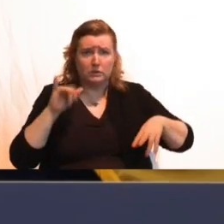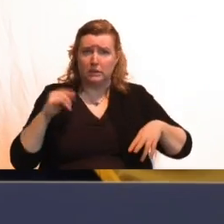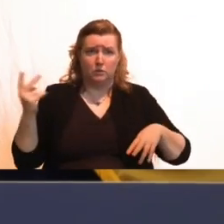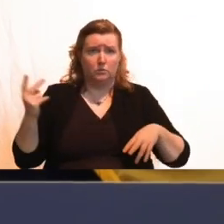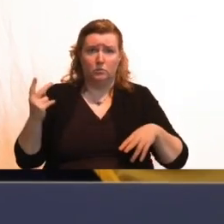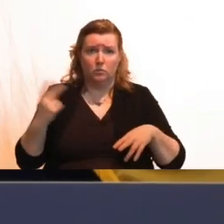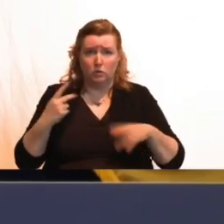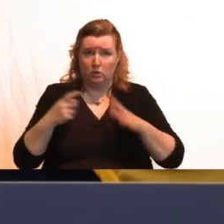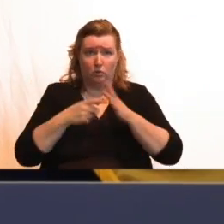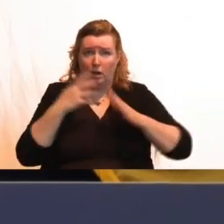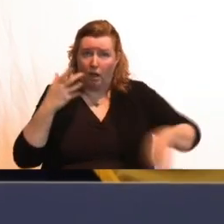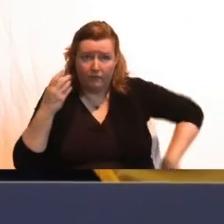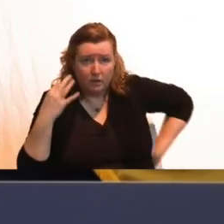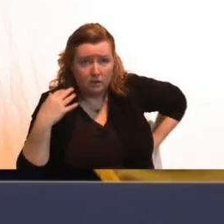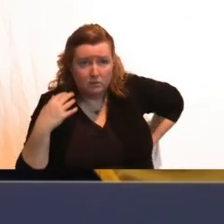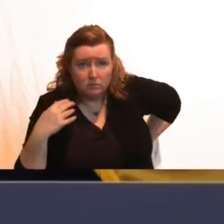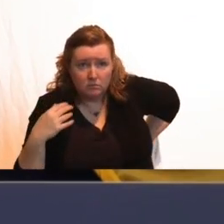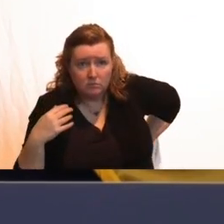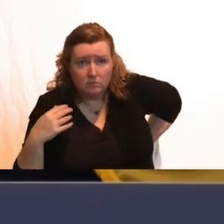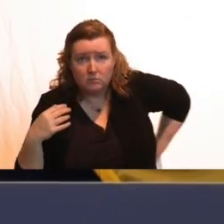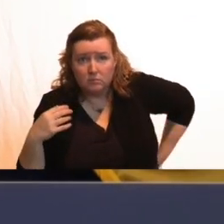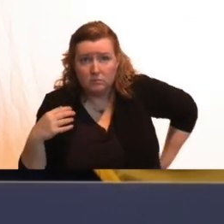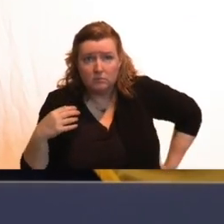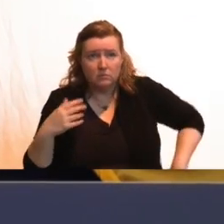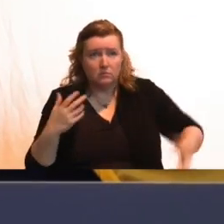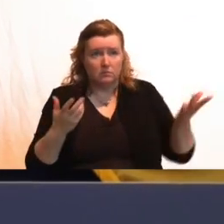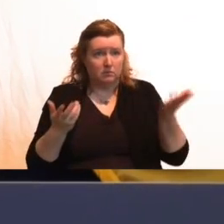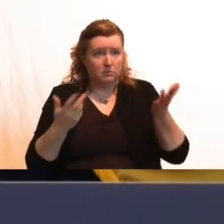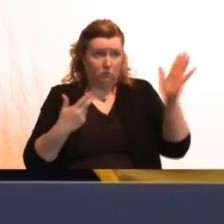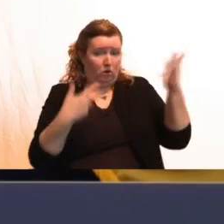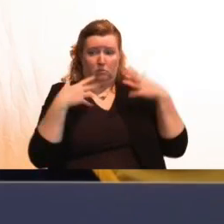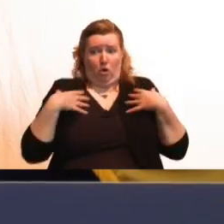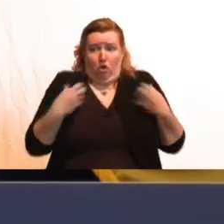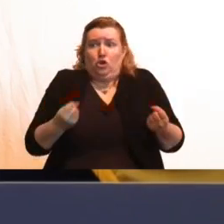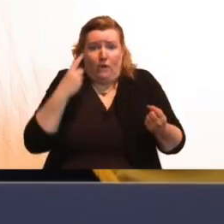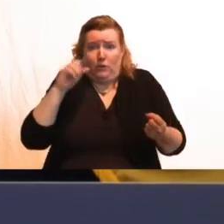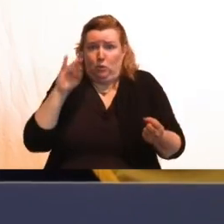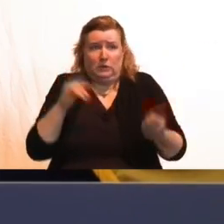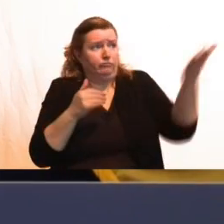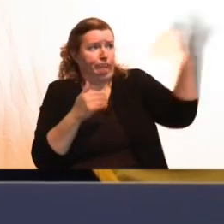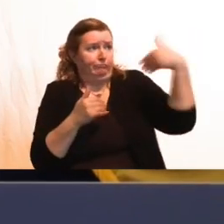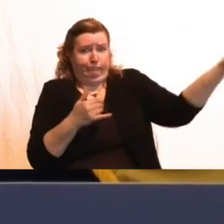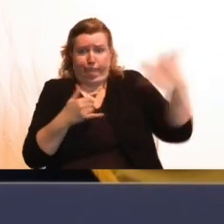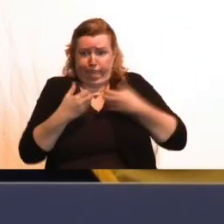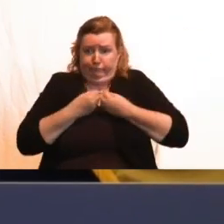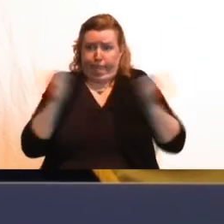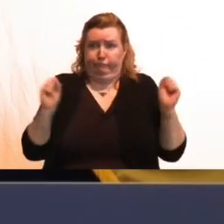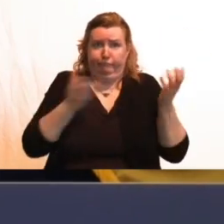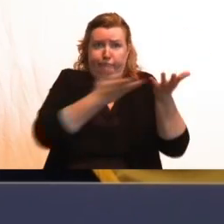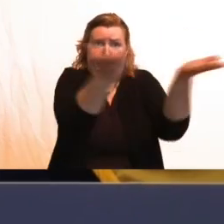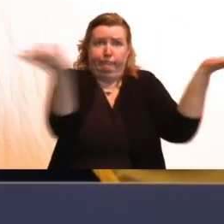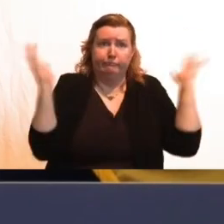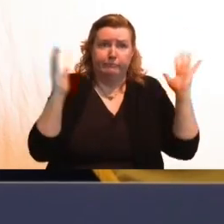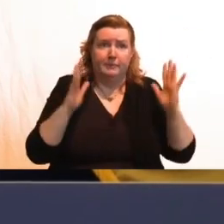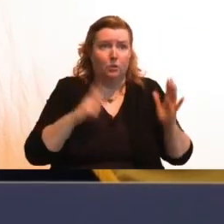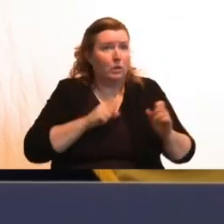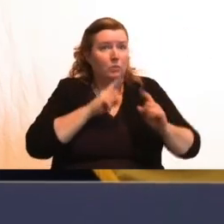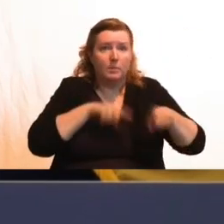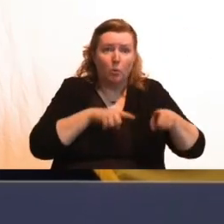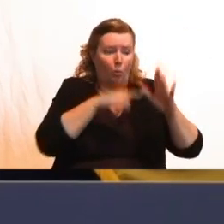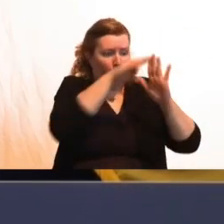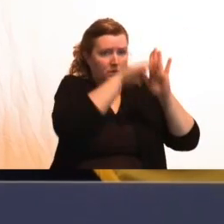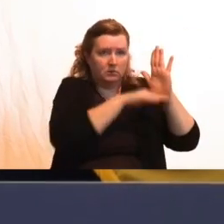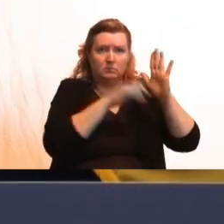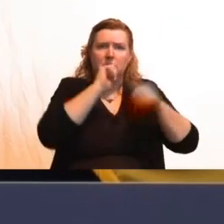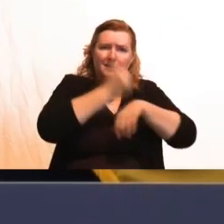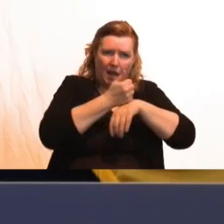lot of laws and executive orders since then as a result of that report. But more broadly, as a postmortem, I don't have a specific. By the way, I'd love to